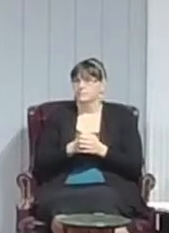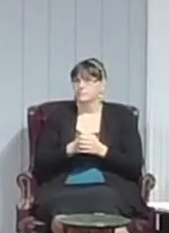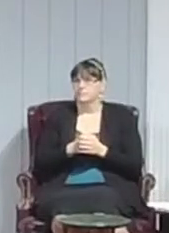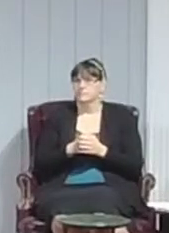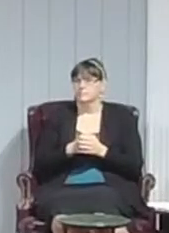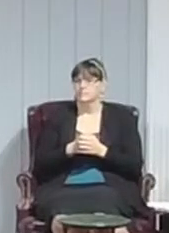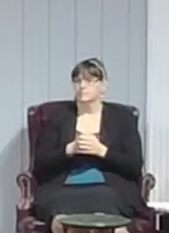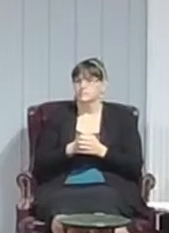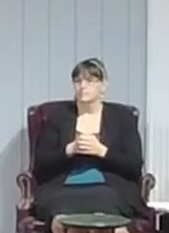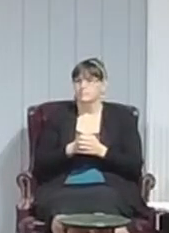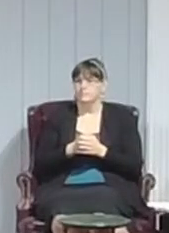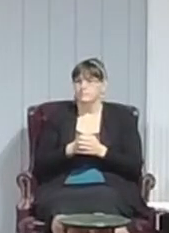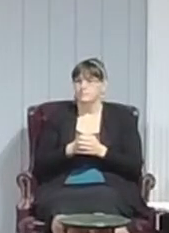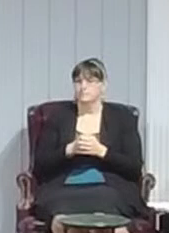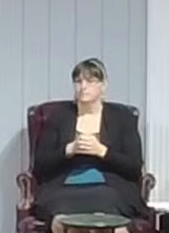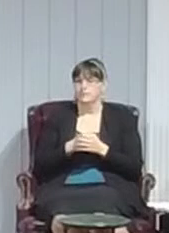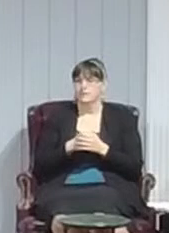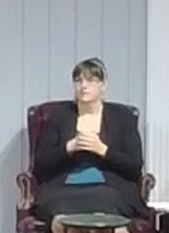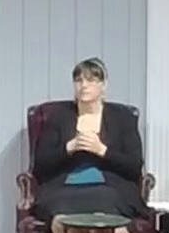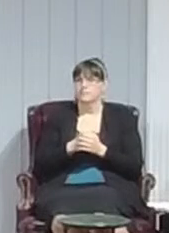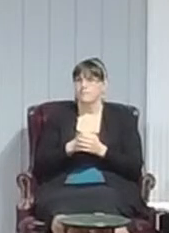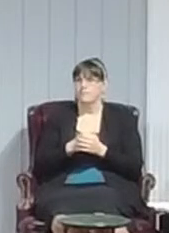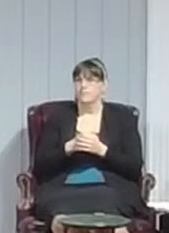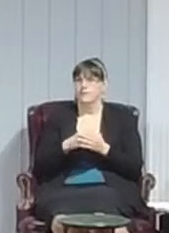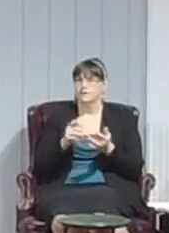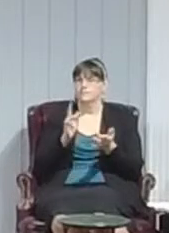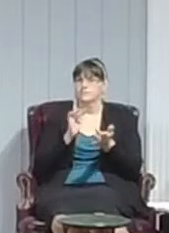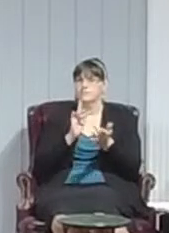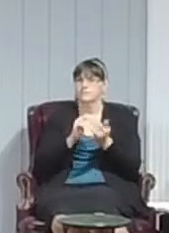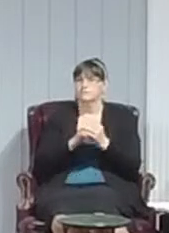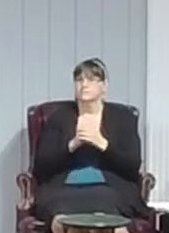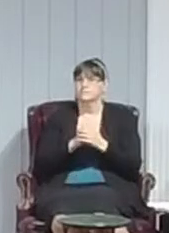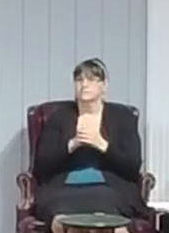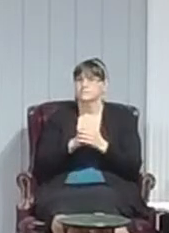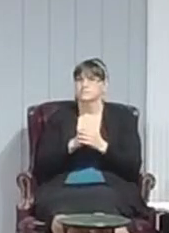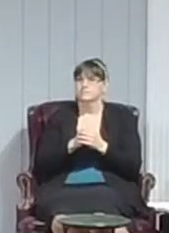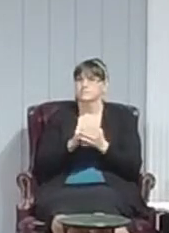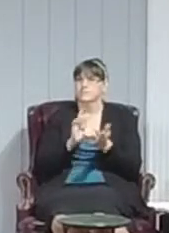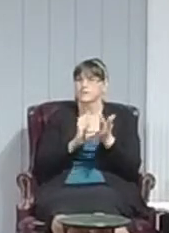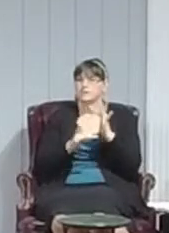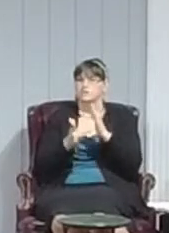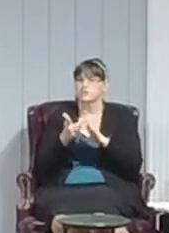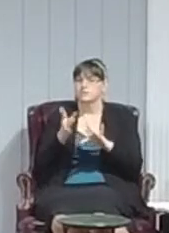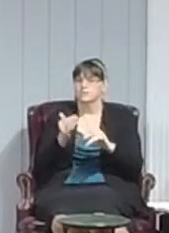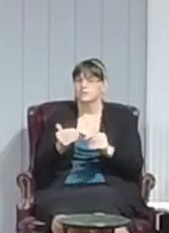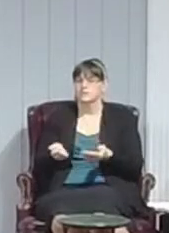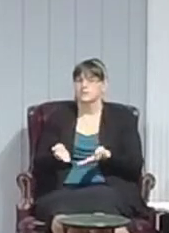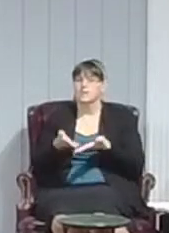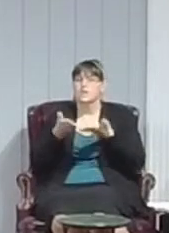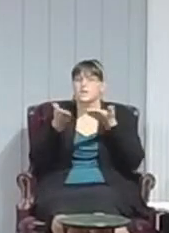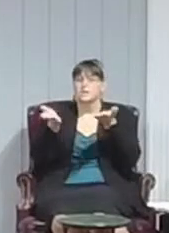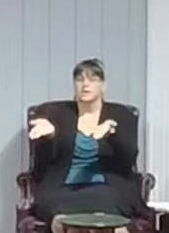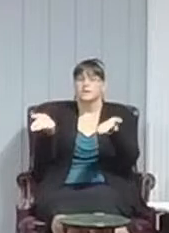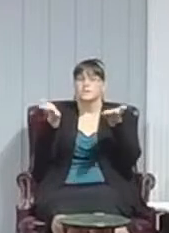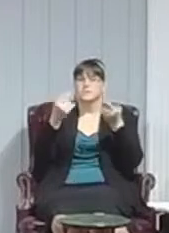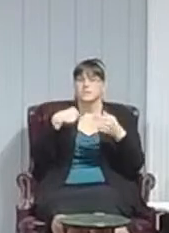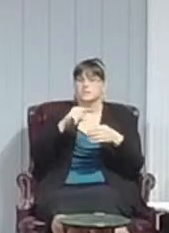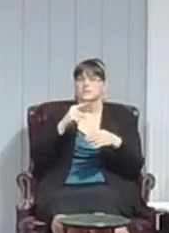keep fresh in your mind the longest. And so, and Jesus gives us a promise, a future hope